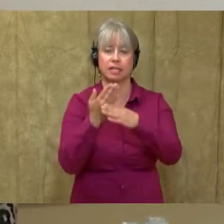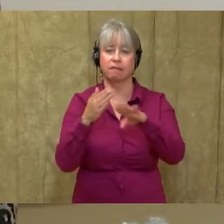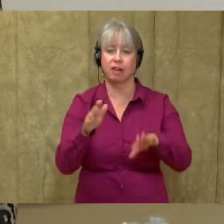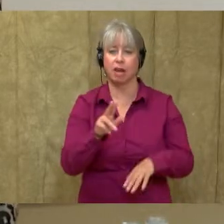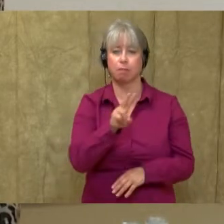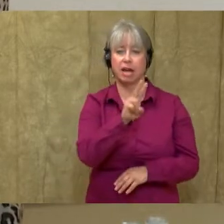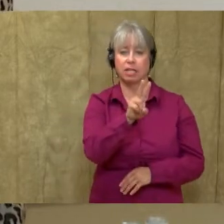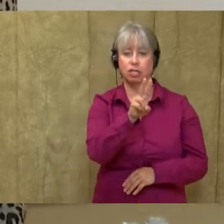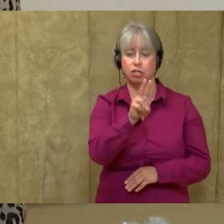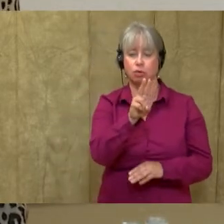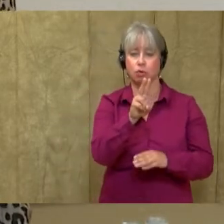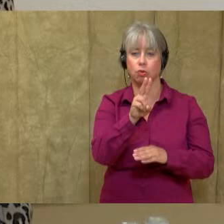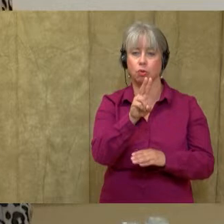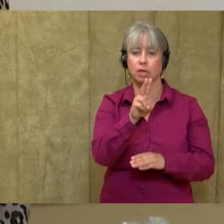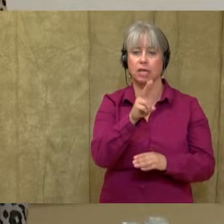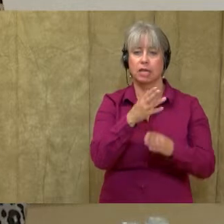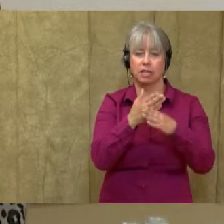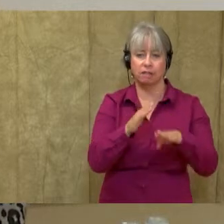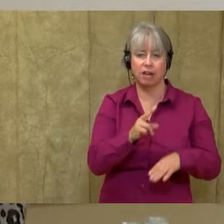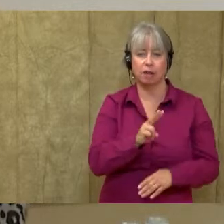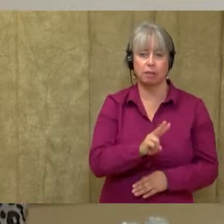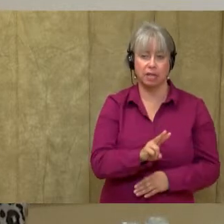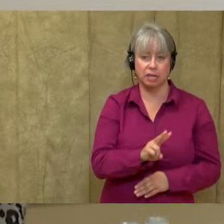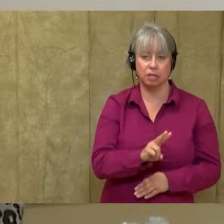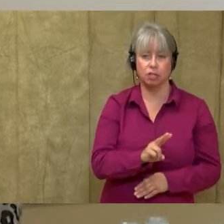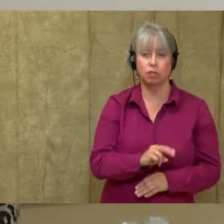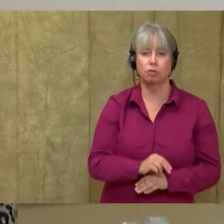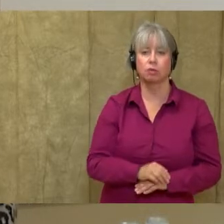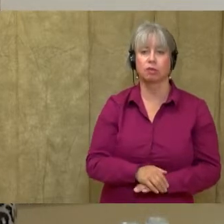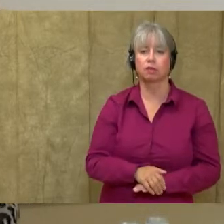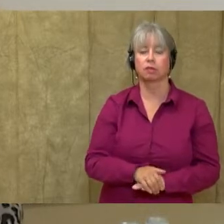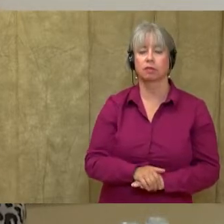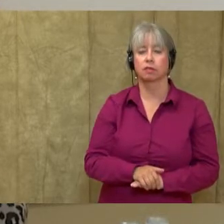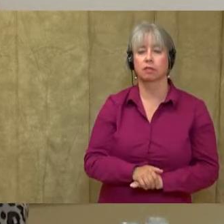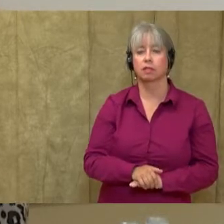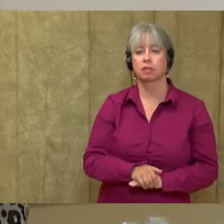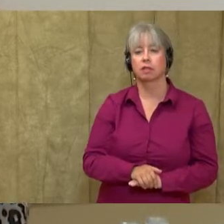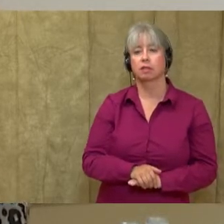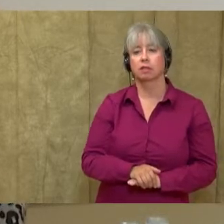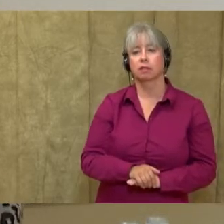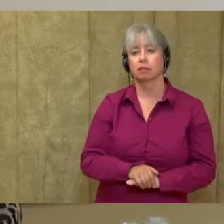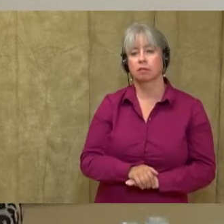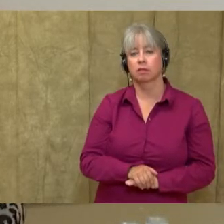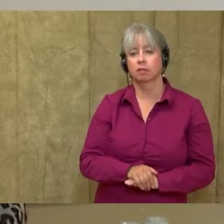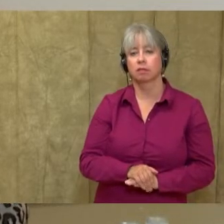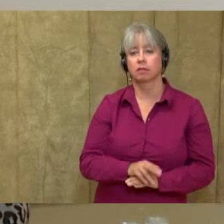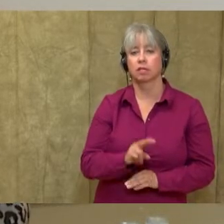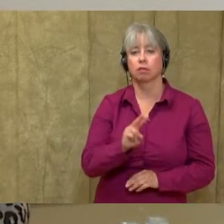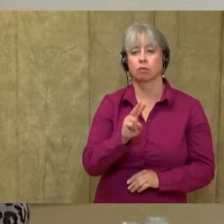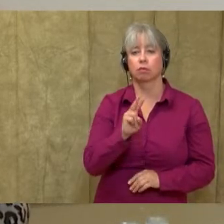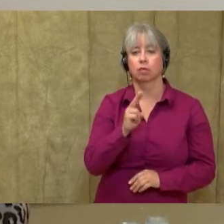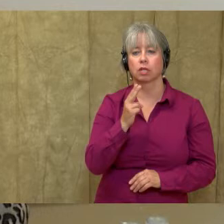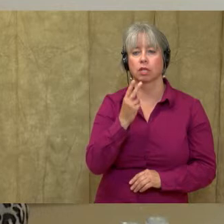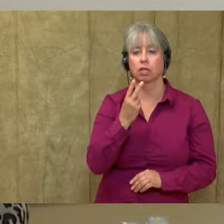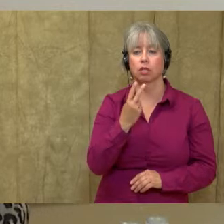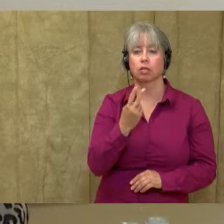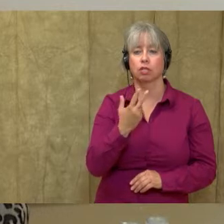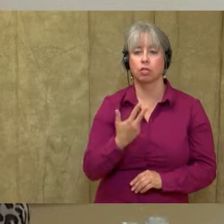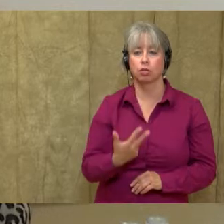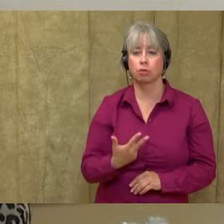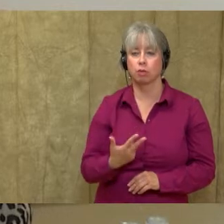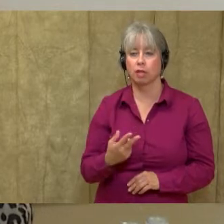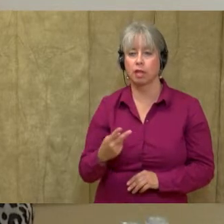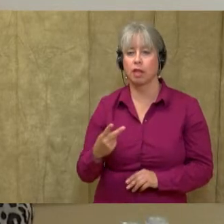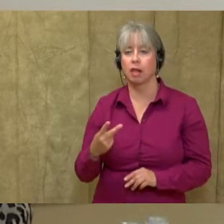So 2 goes into 4, 2 times, 2 goes into 6, 3 times. And then I still have